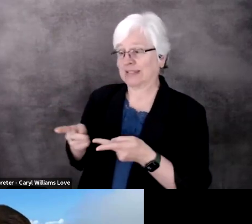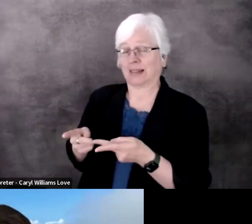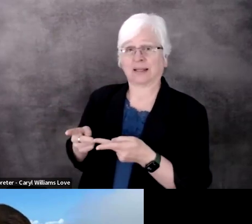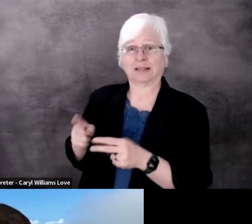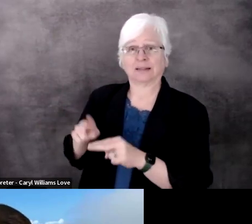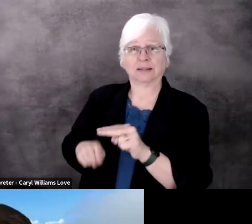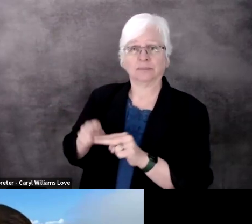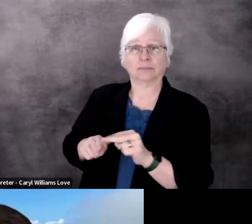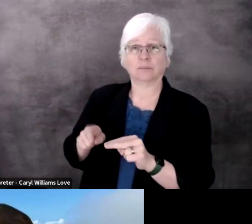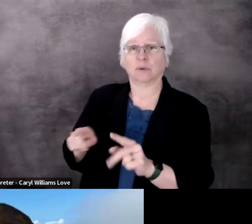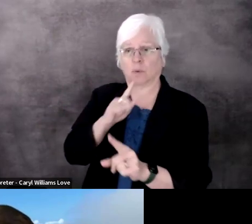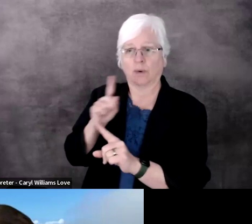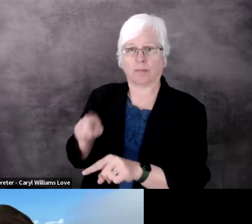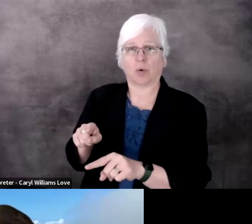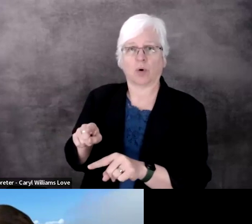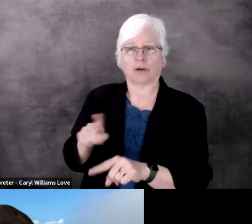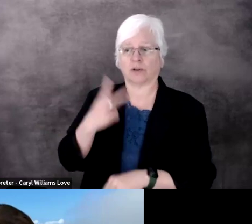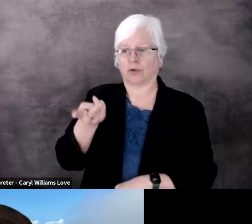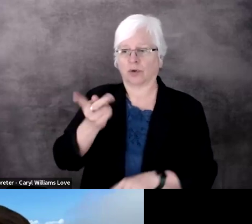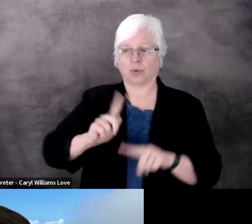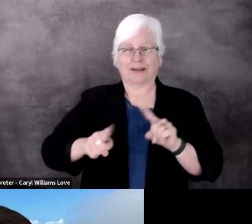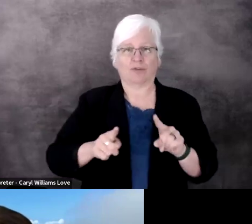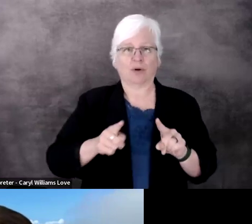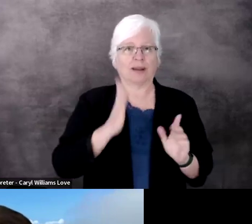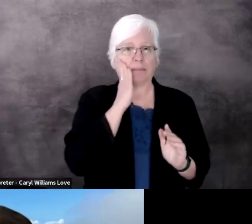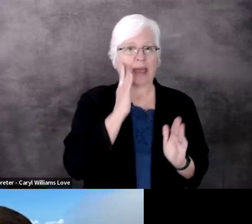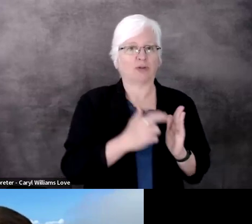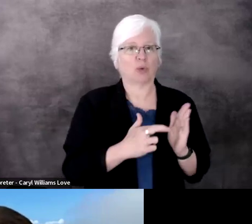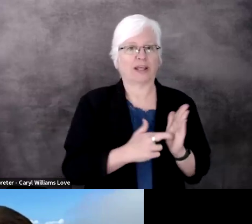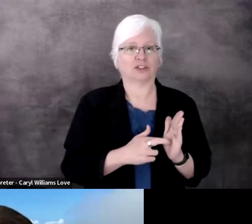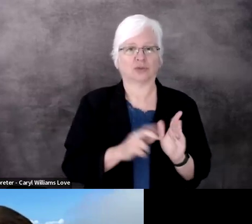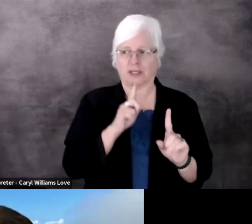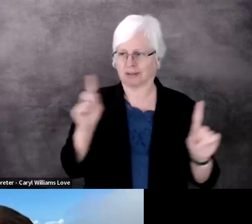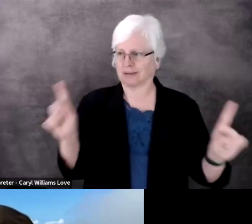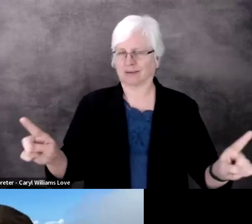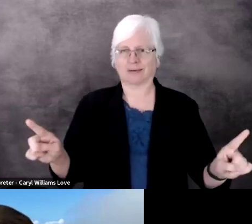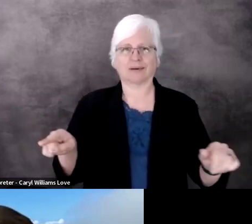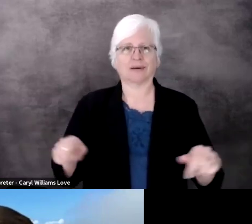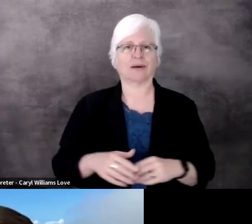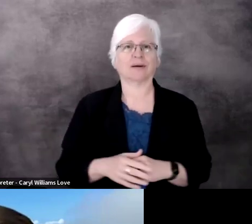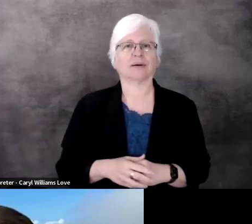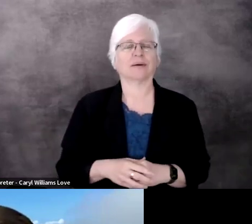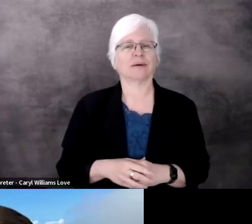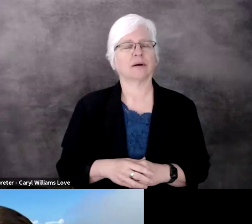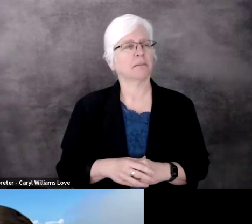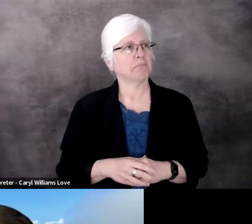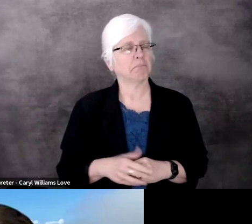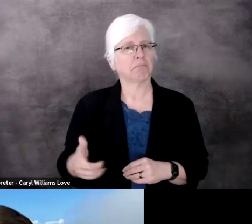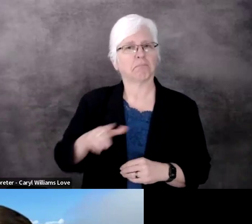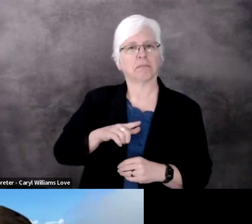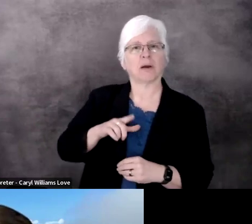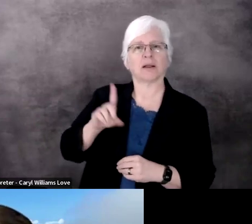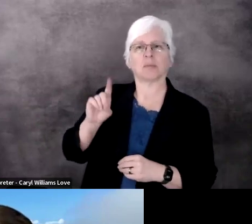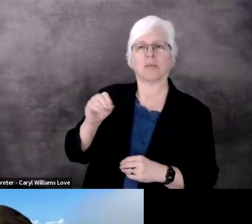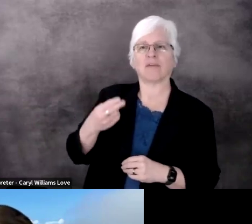having to report to two different bed registries. I know we have Lonnie Peterson with Department of Health on today. Lonnie,